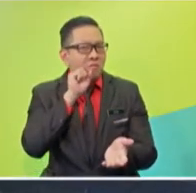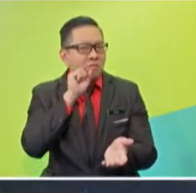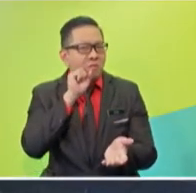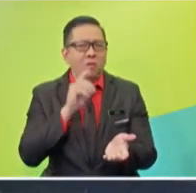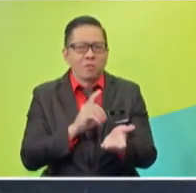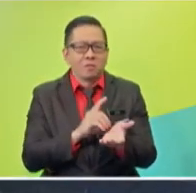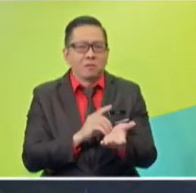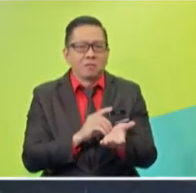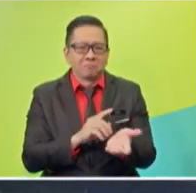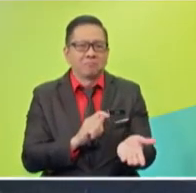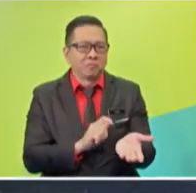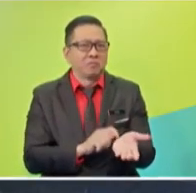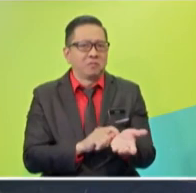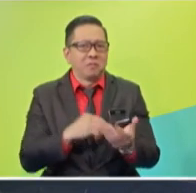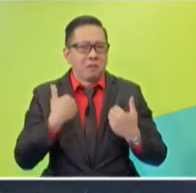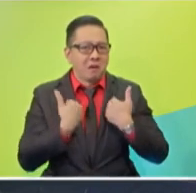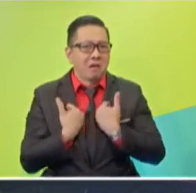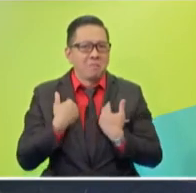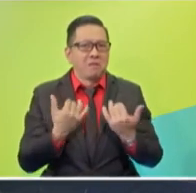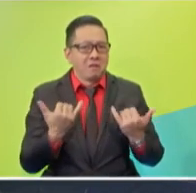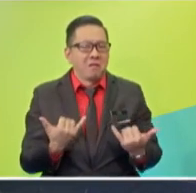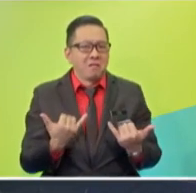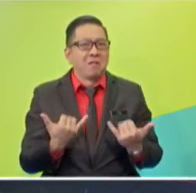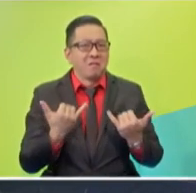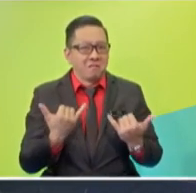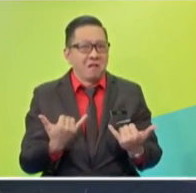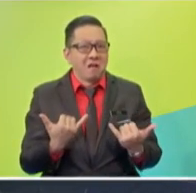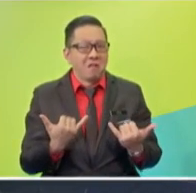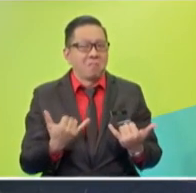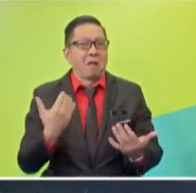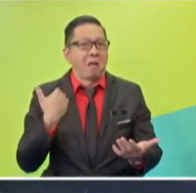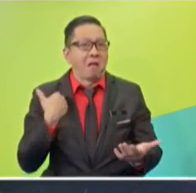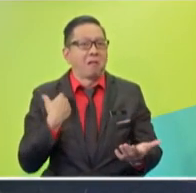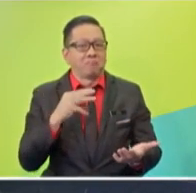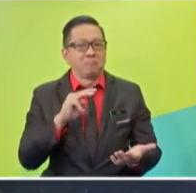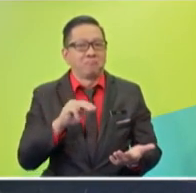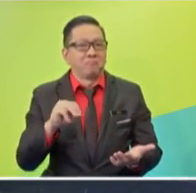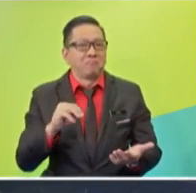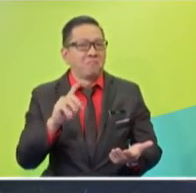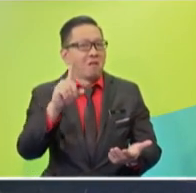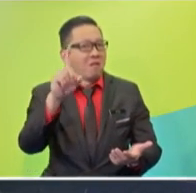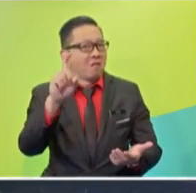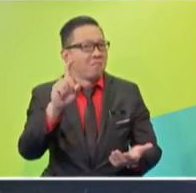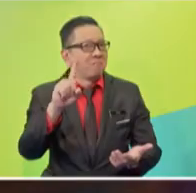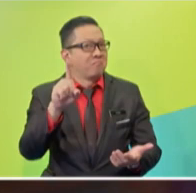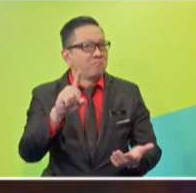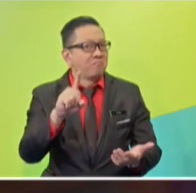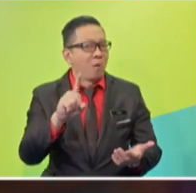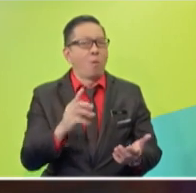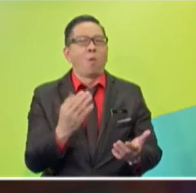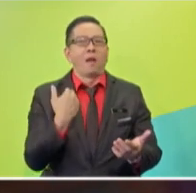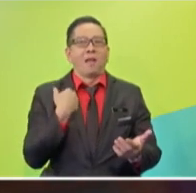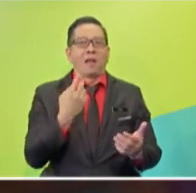cat. Yes. I guess it's time for us to entertain two questions from our viewers. All right, shoot. Let me check here. All